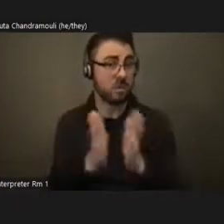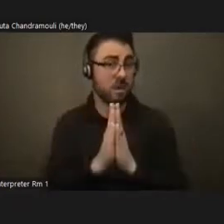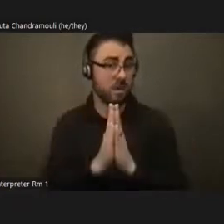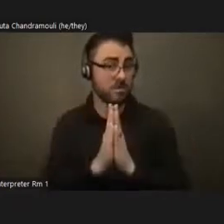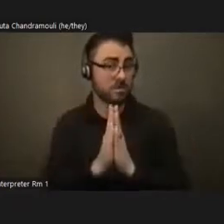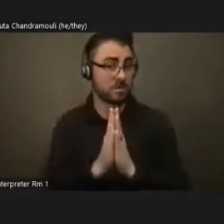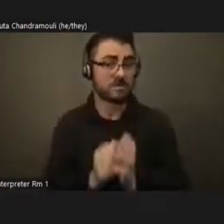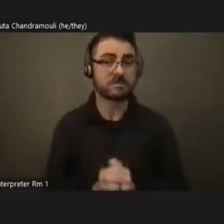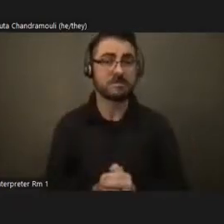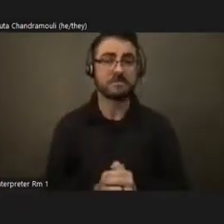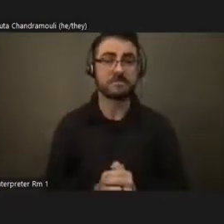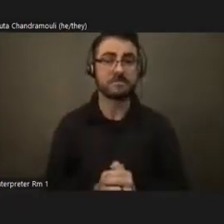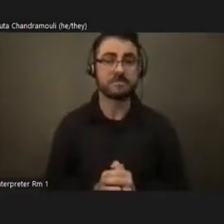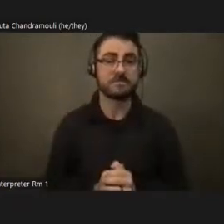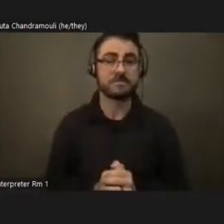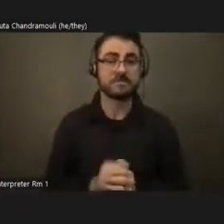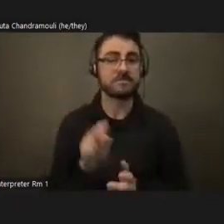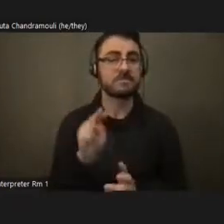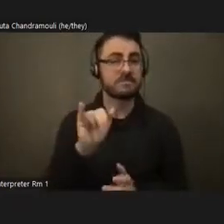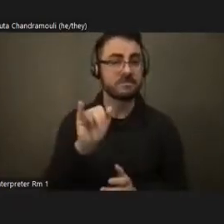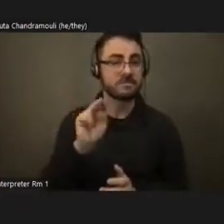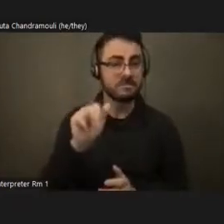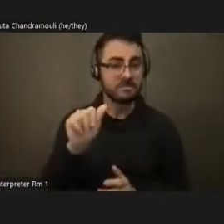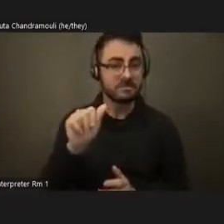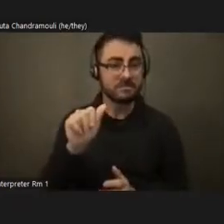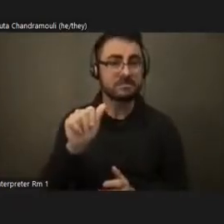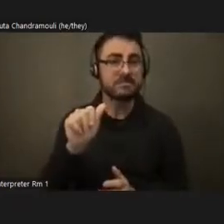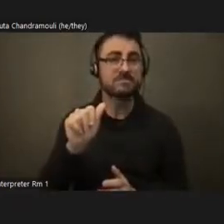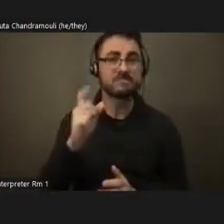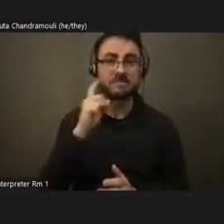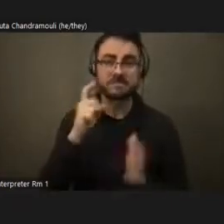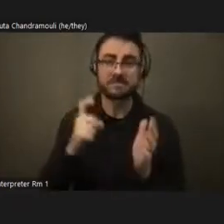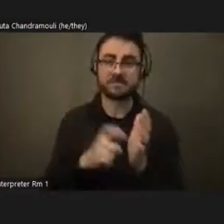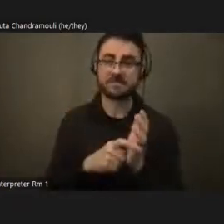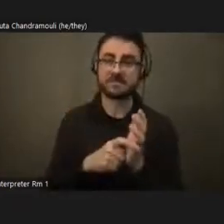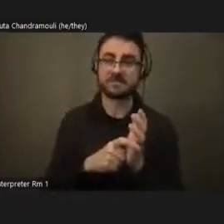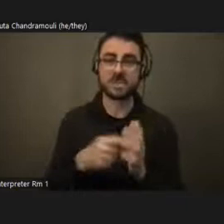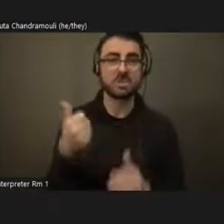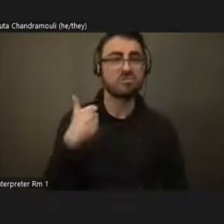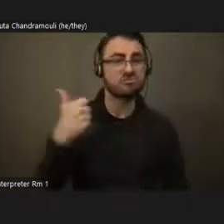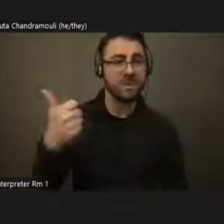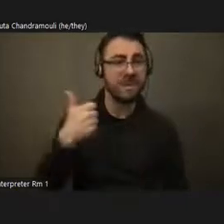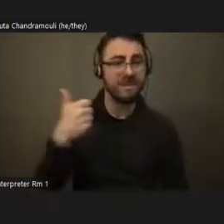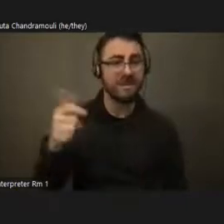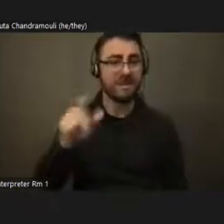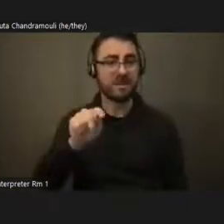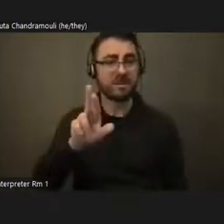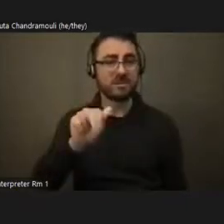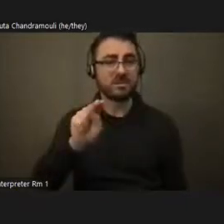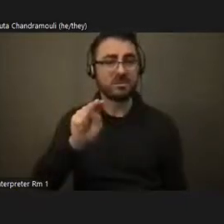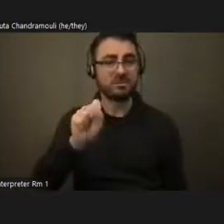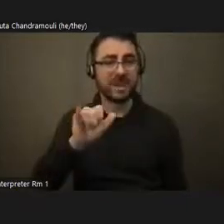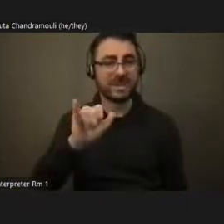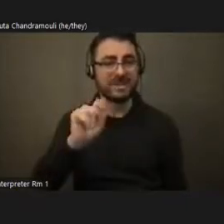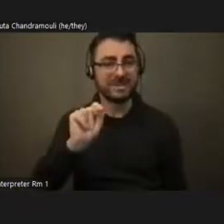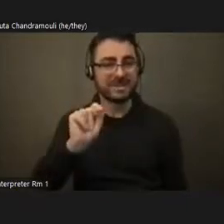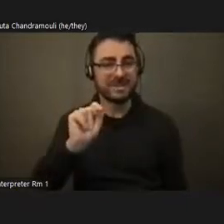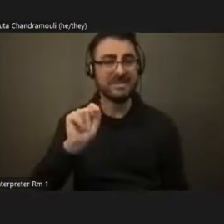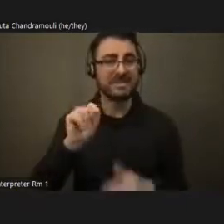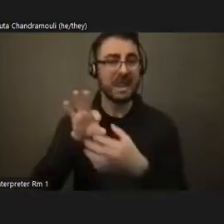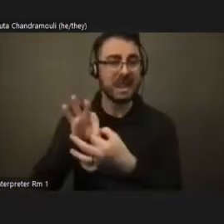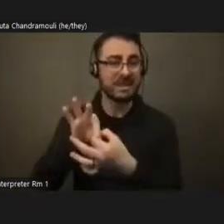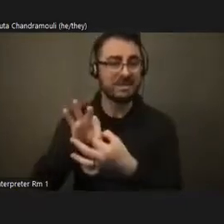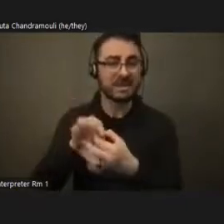that transit connectivity is not one of the community